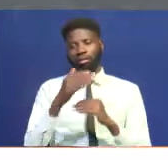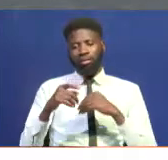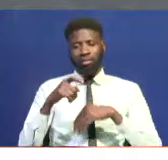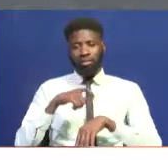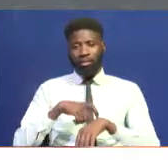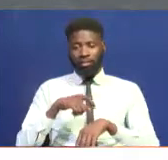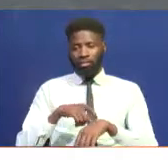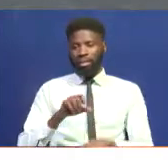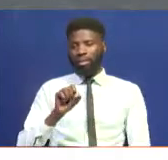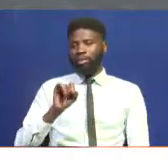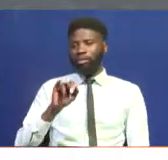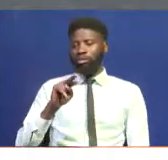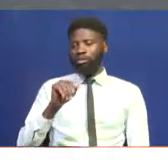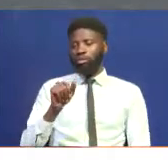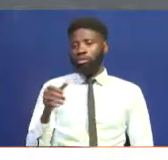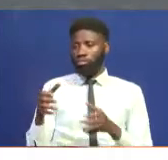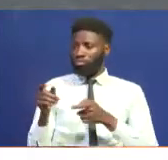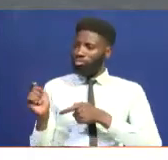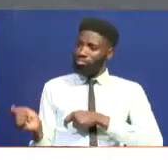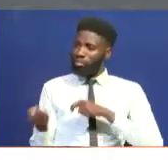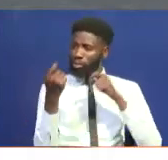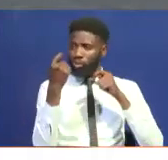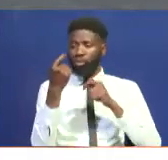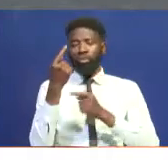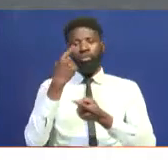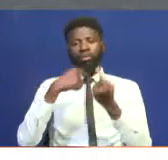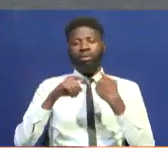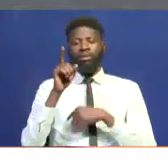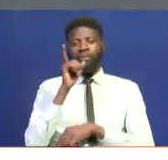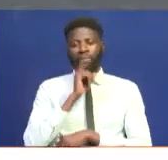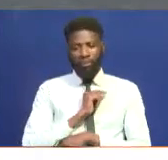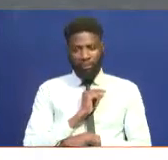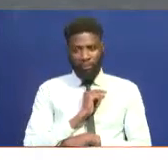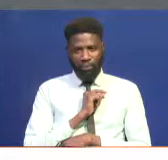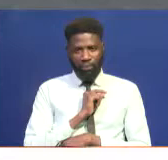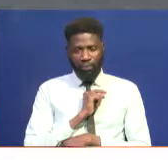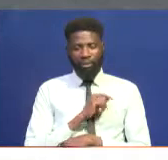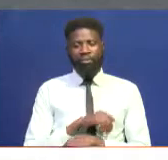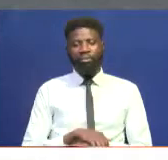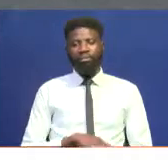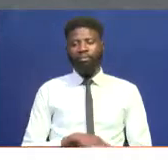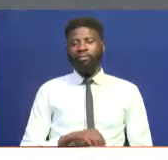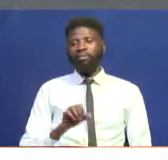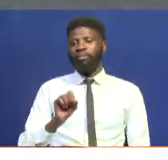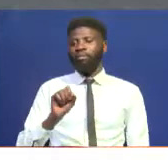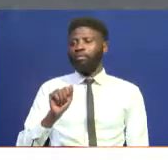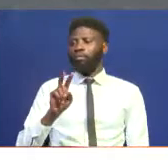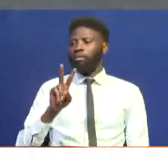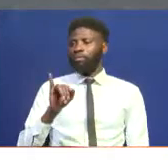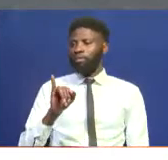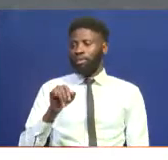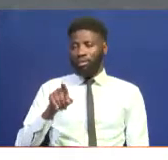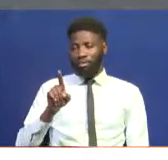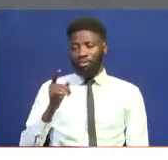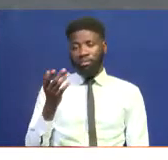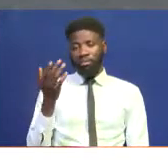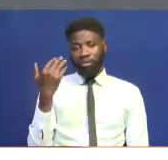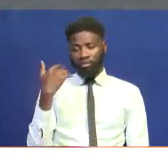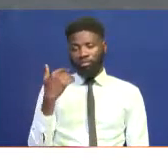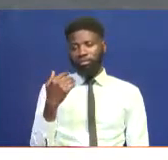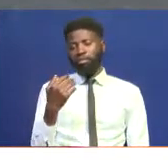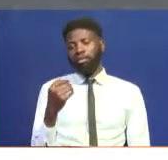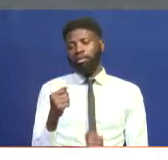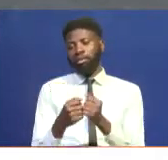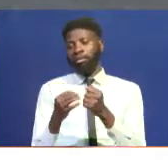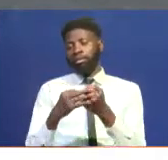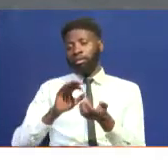of Sigona Golf Club parred the hole to win 5-up with 4 holes to go. Tsevi was 3-up after 18 holes and lost the next 2 holes to remain